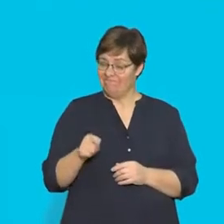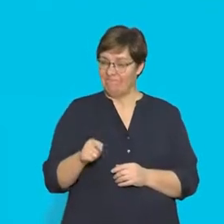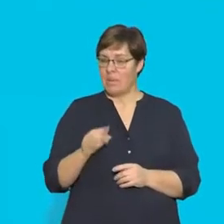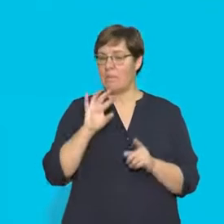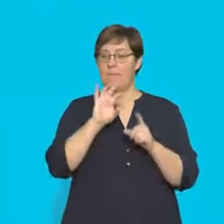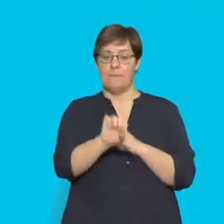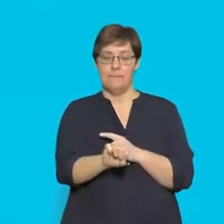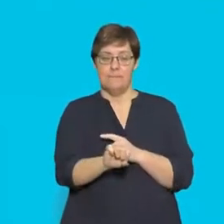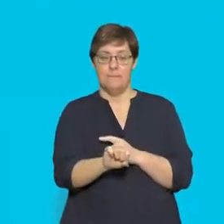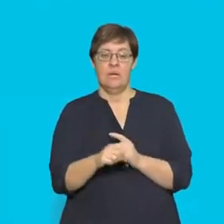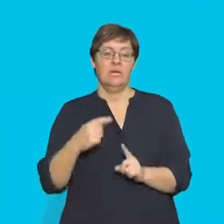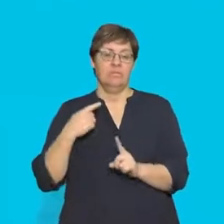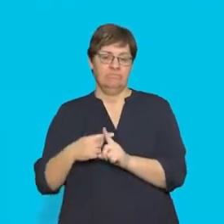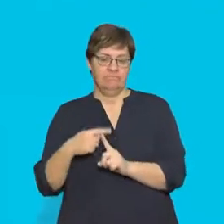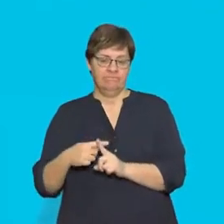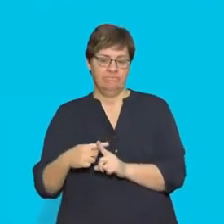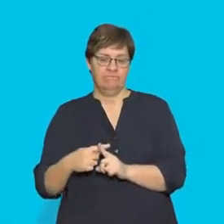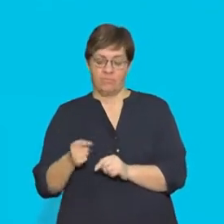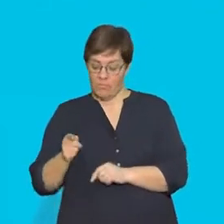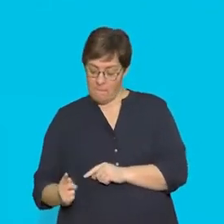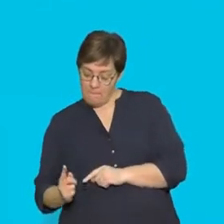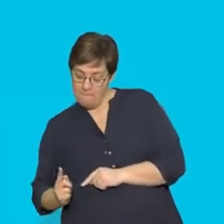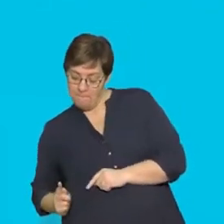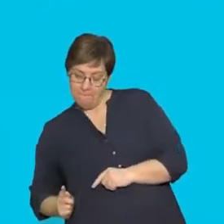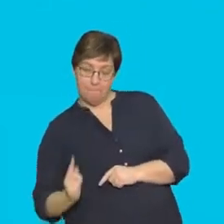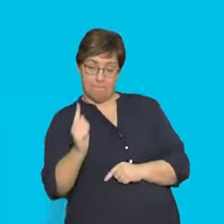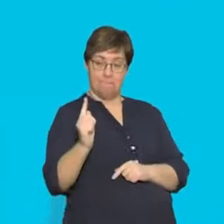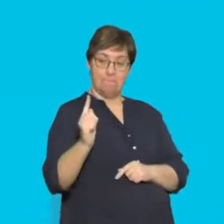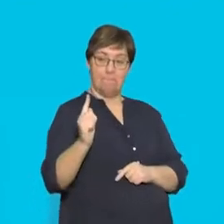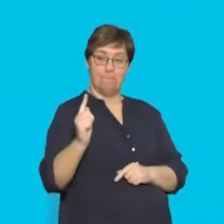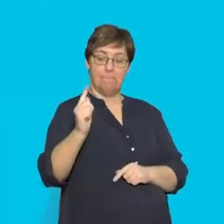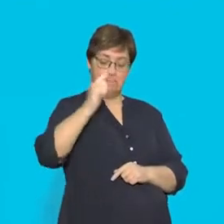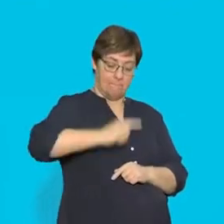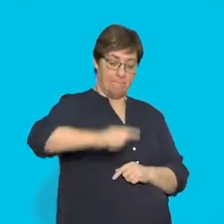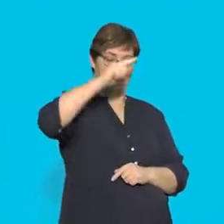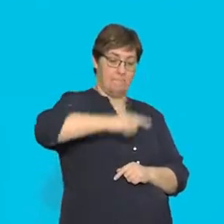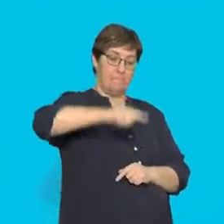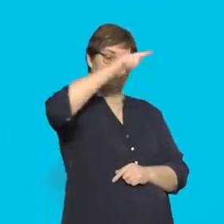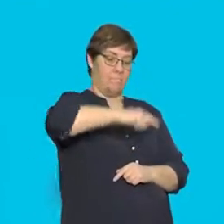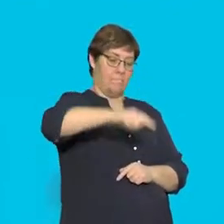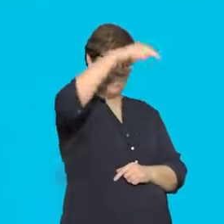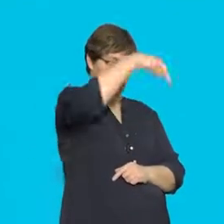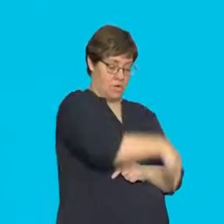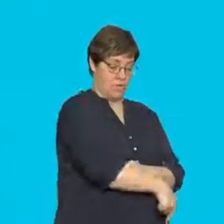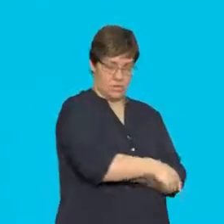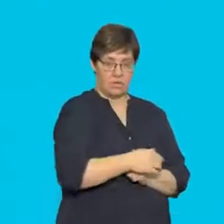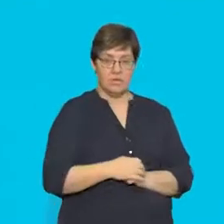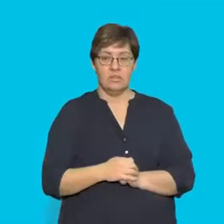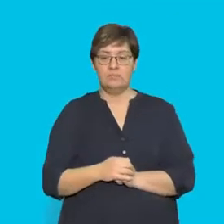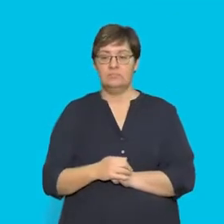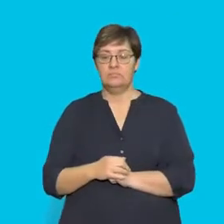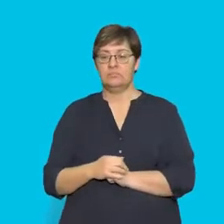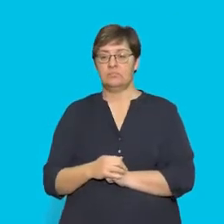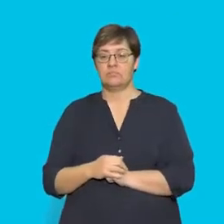recognize a positive charge would move from the positive terminal of a battery or power supply to the negative. And so we can